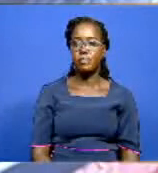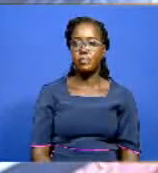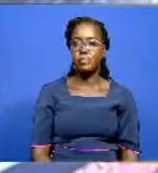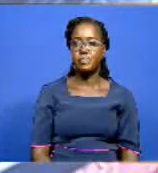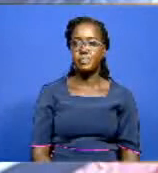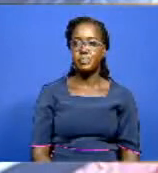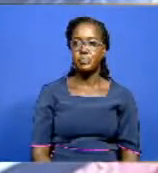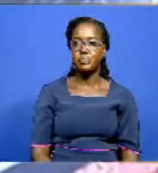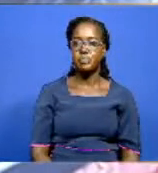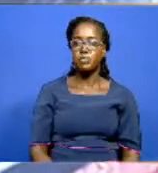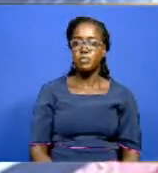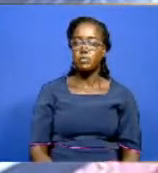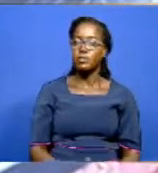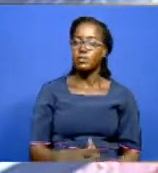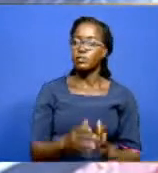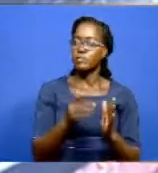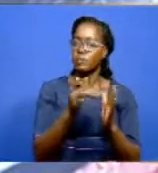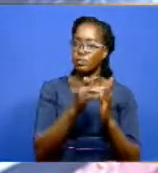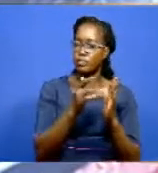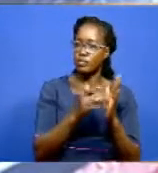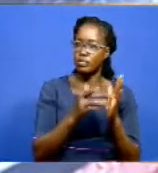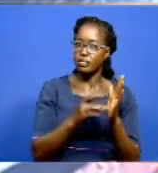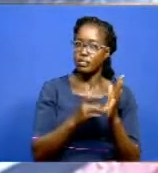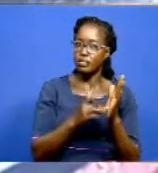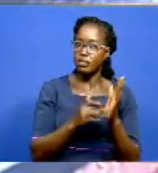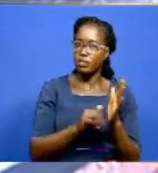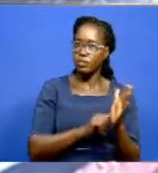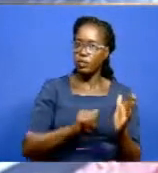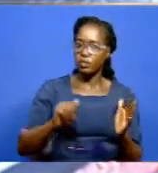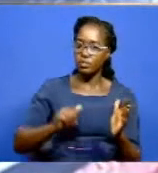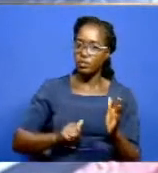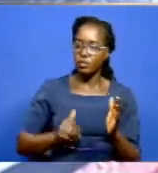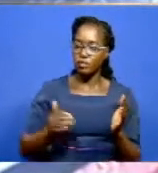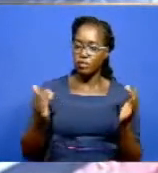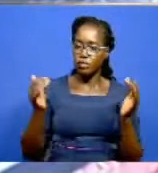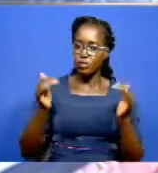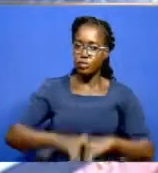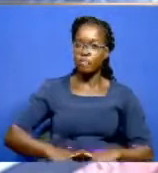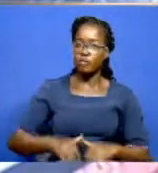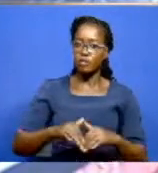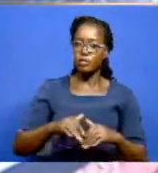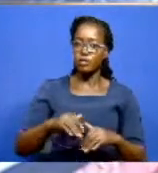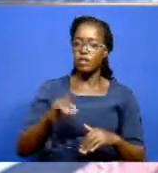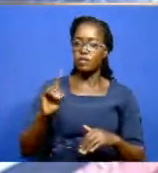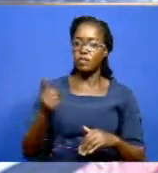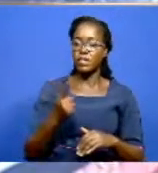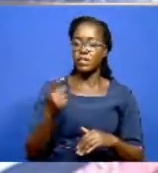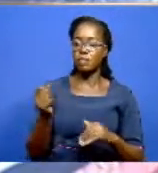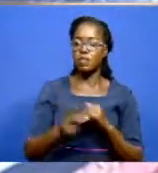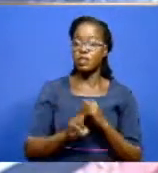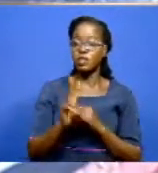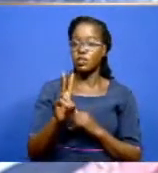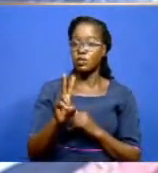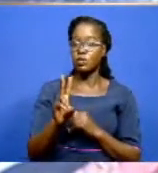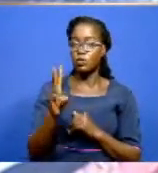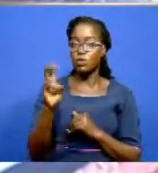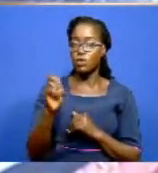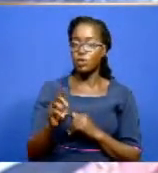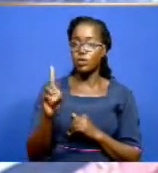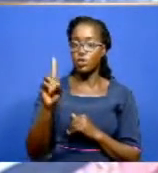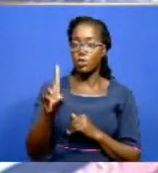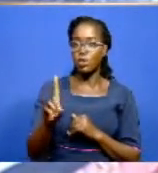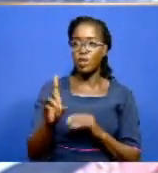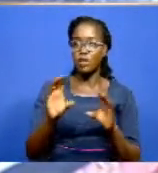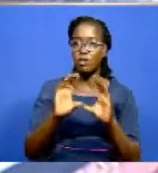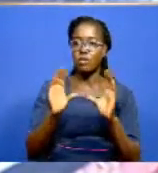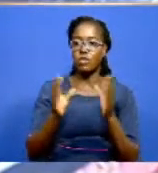Economic data in China surged dramatically in the first 2 months of 2021, pointing to a continued recovery for the